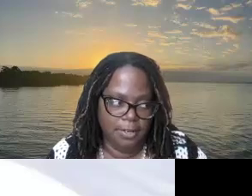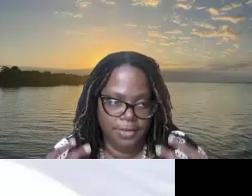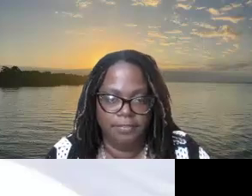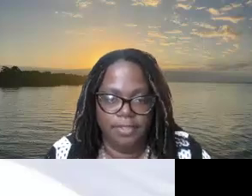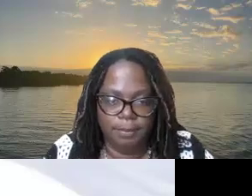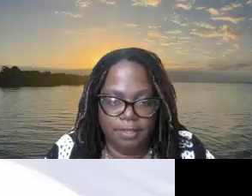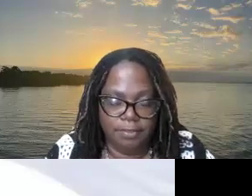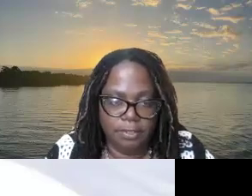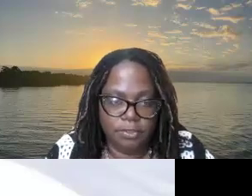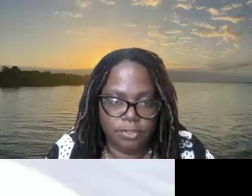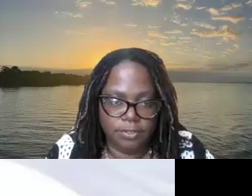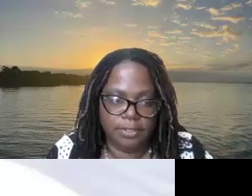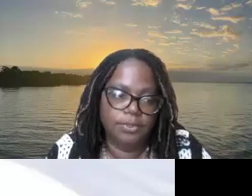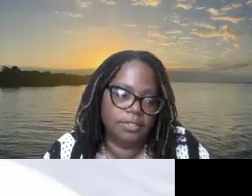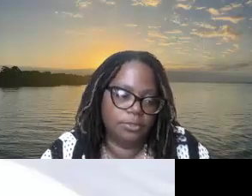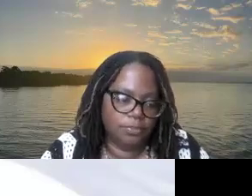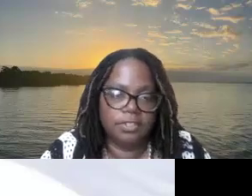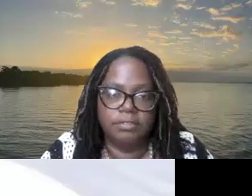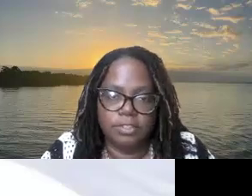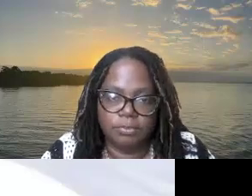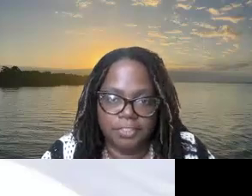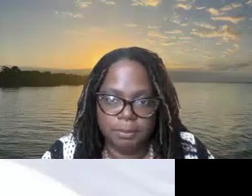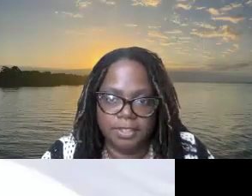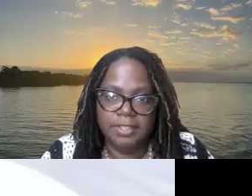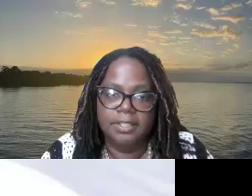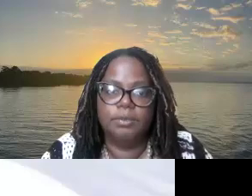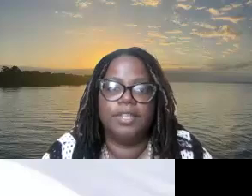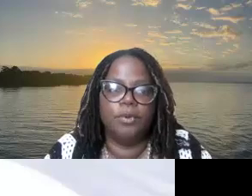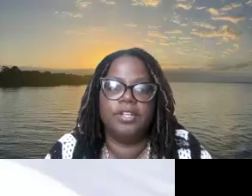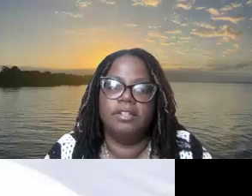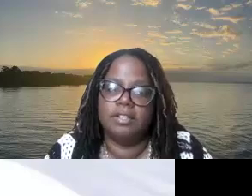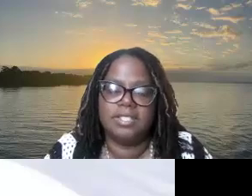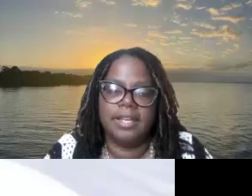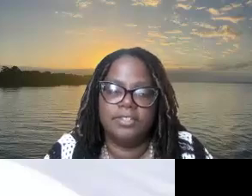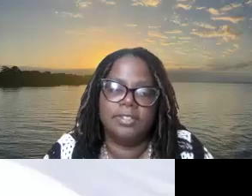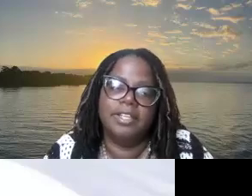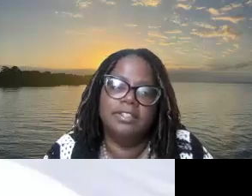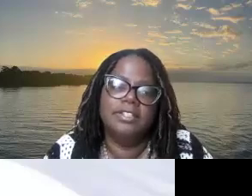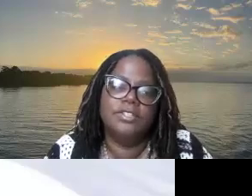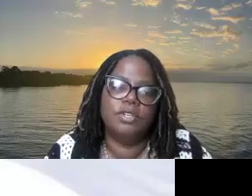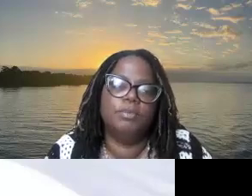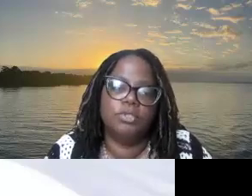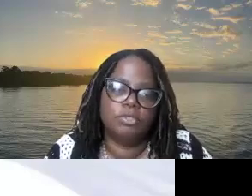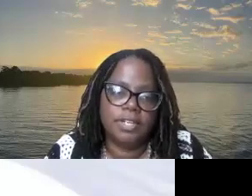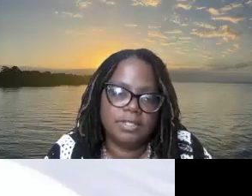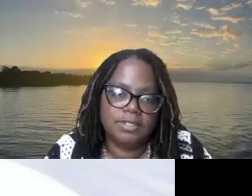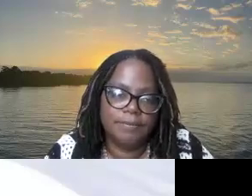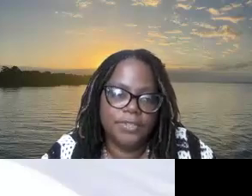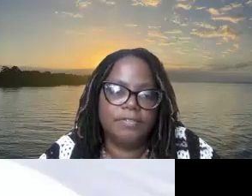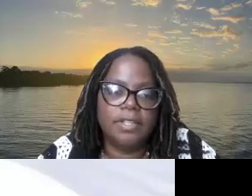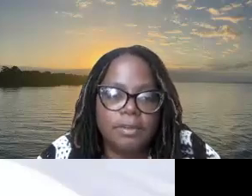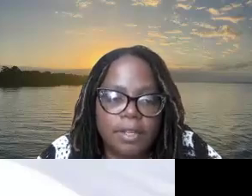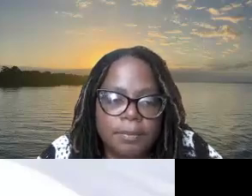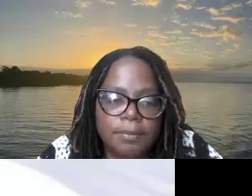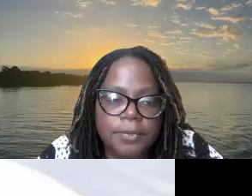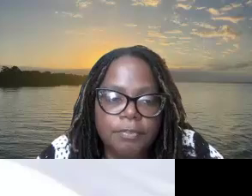come knowing everything about every culture, including the culture of an individual family, without working alongside your plan. So you have to build trust,